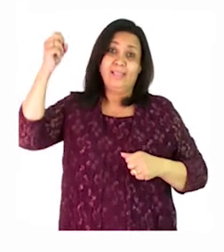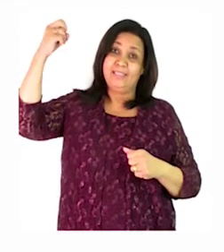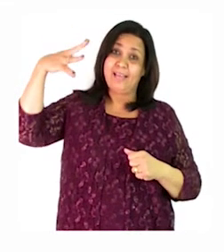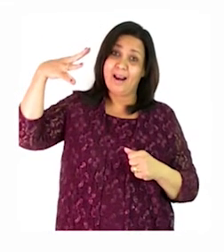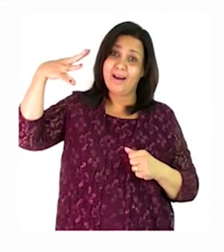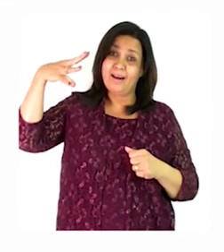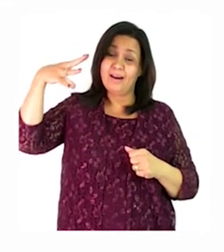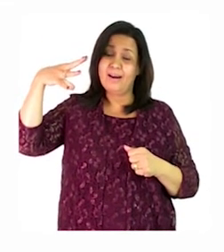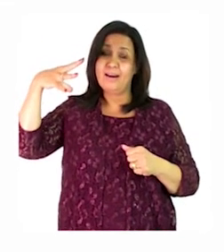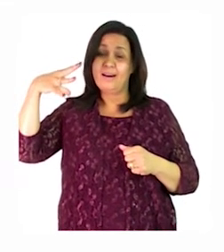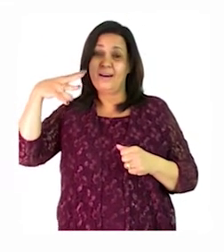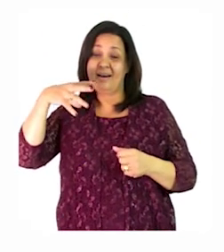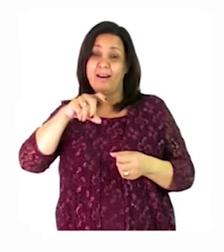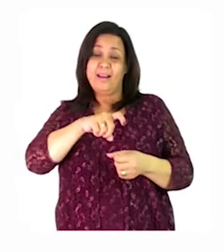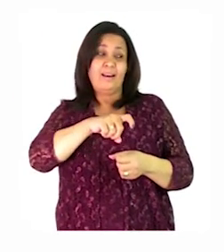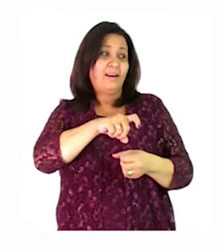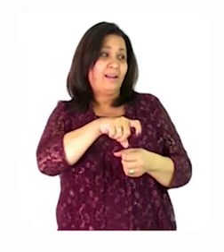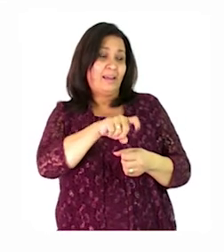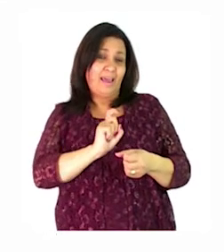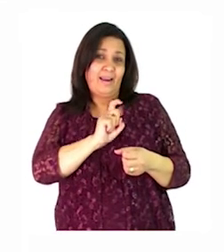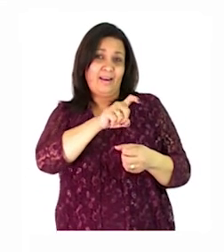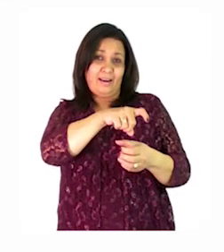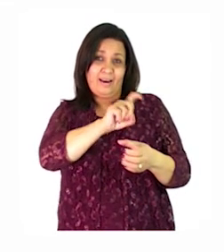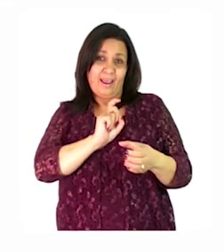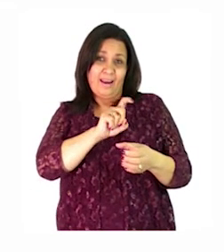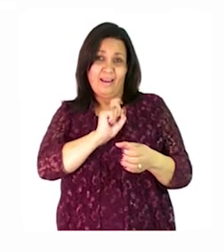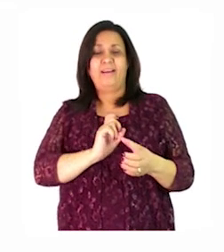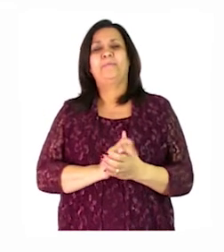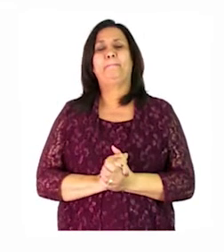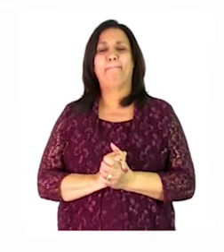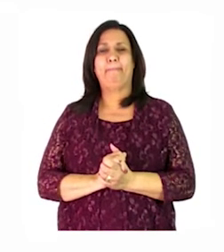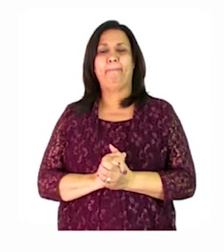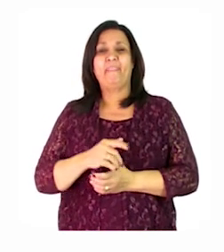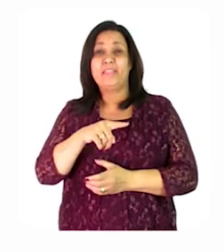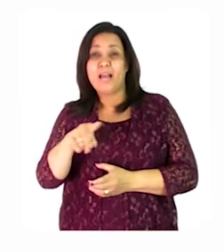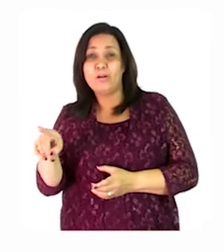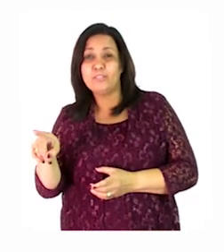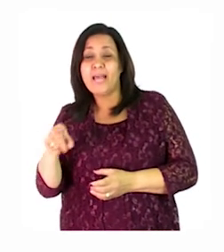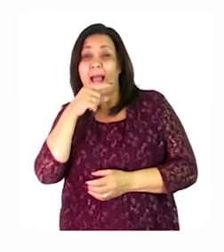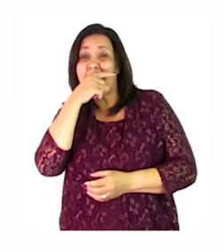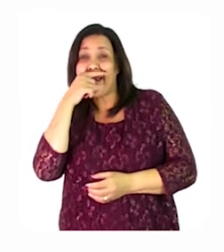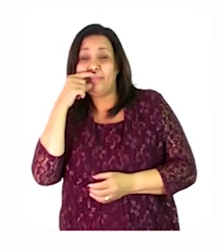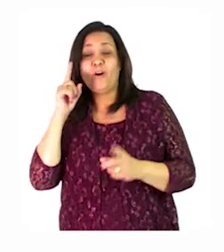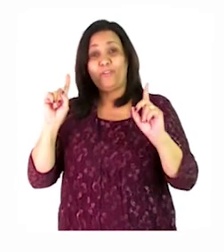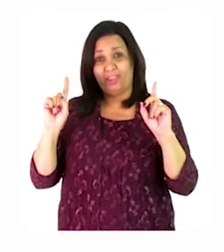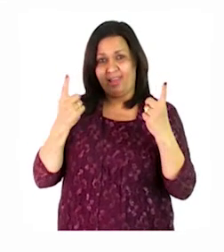sun, and can. All those are names of